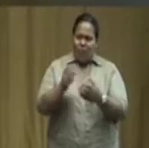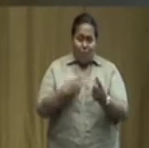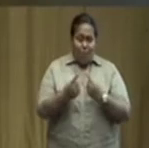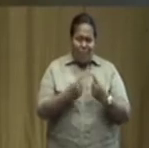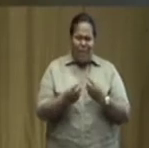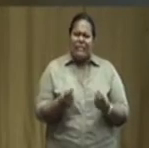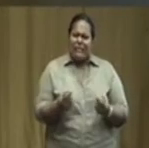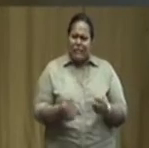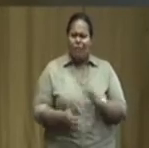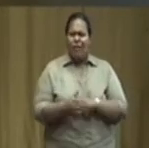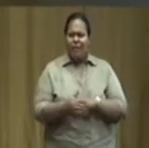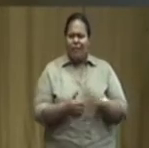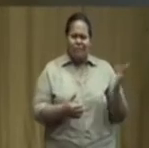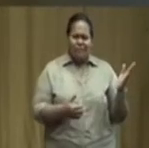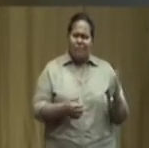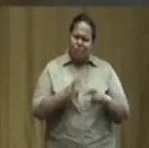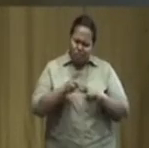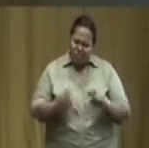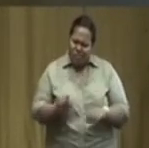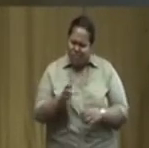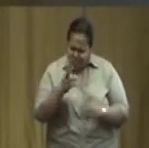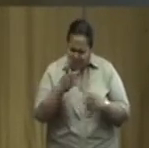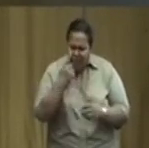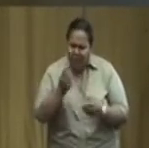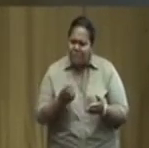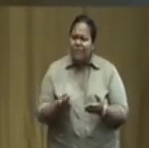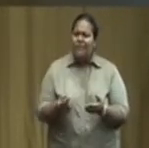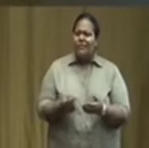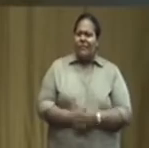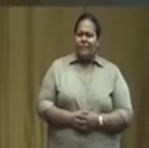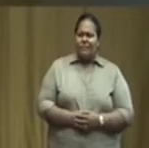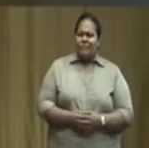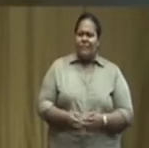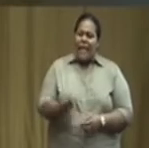to navigate, and it allows you to search by subject area, by